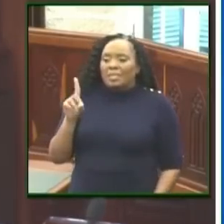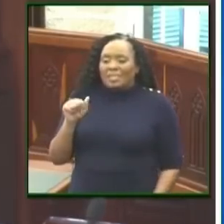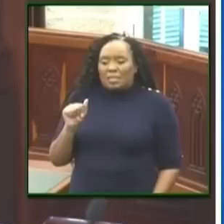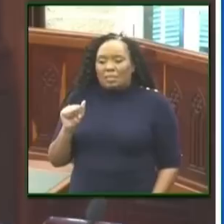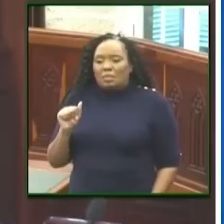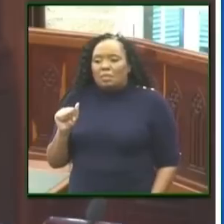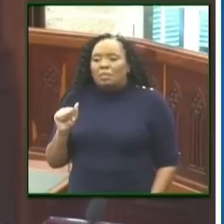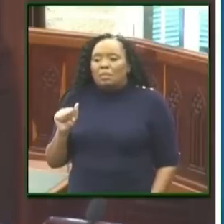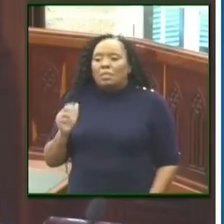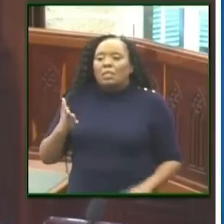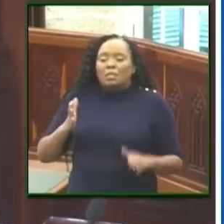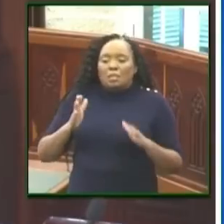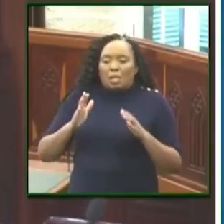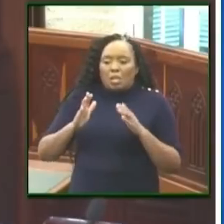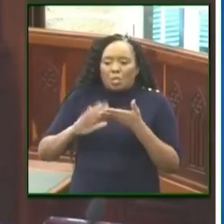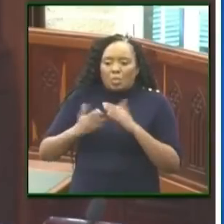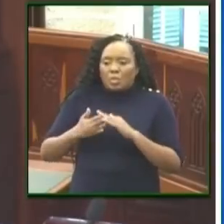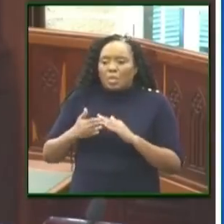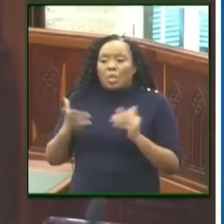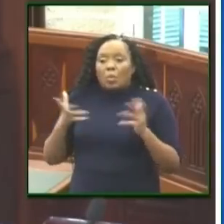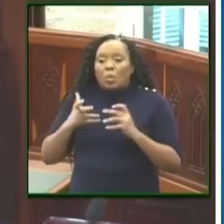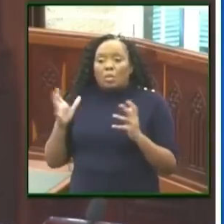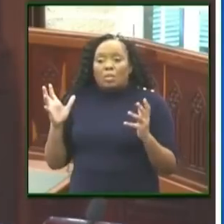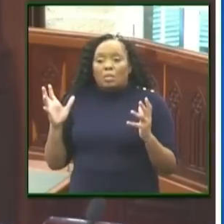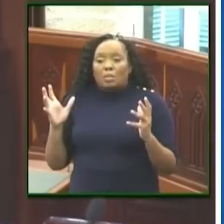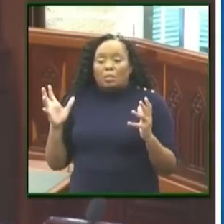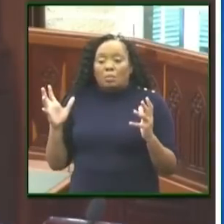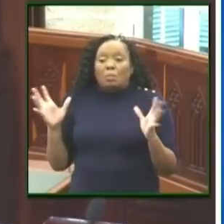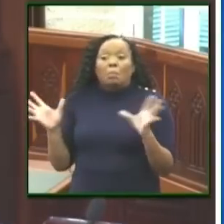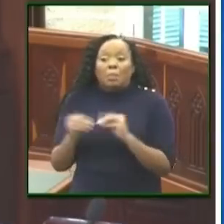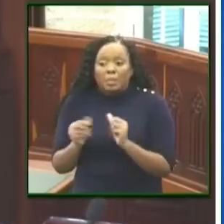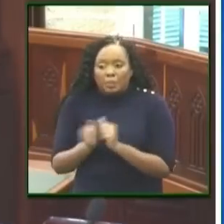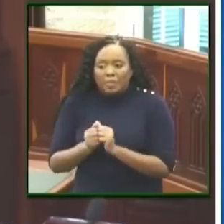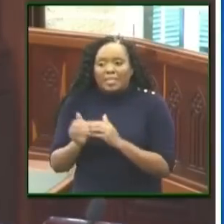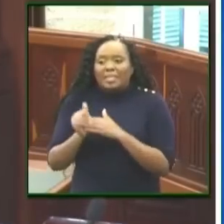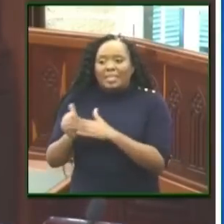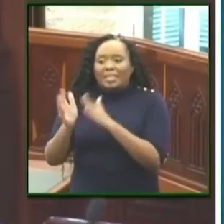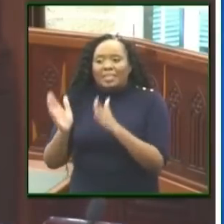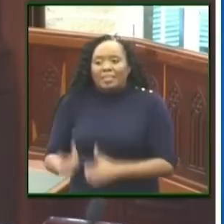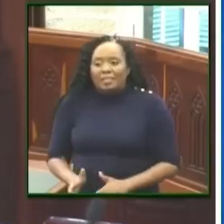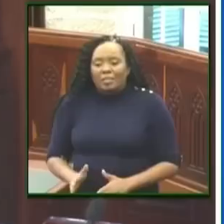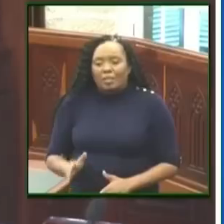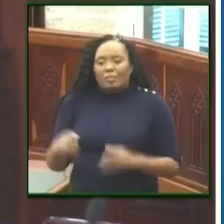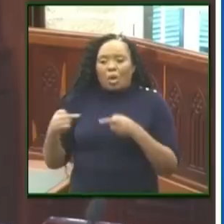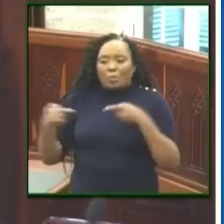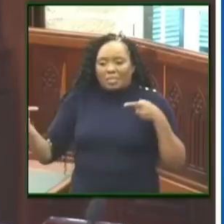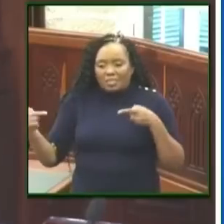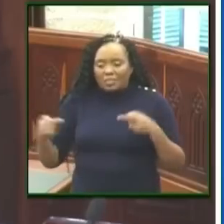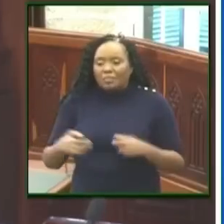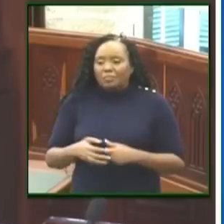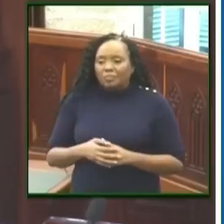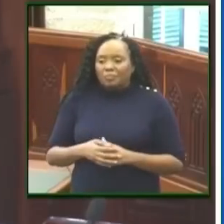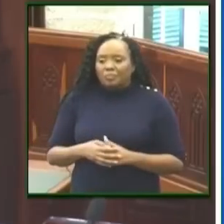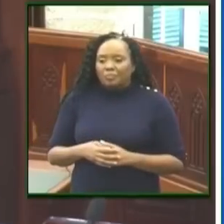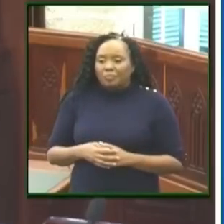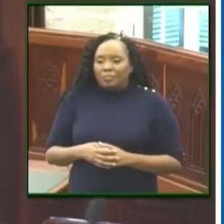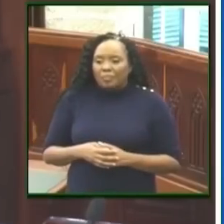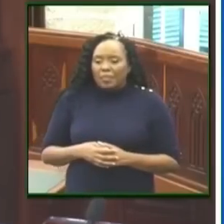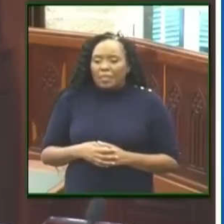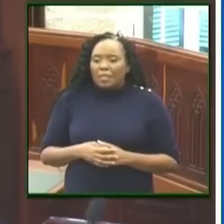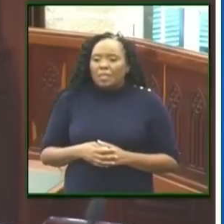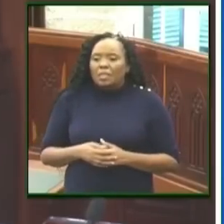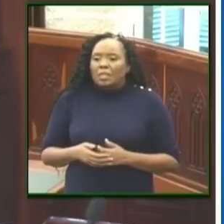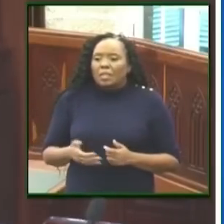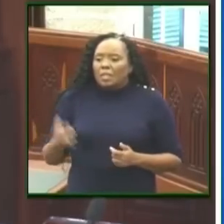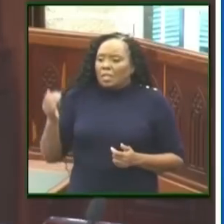the opportunity to meet with the Leader of the Opposition. Because it will be a crying shame, Madam Deputy Speaker, if we were to try to